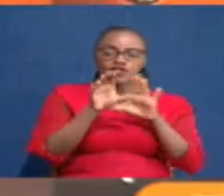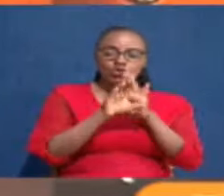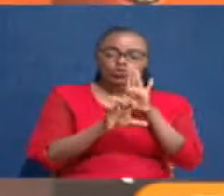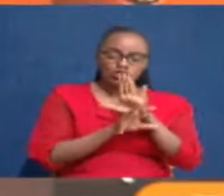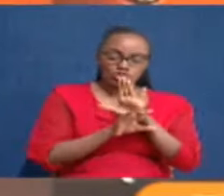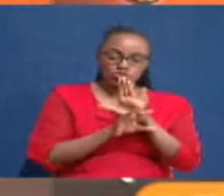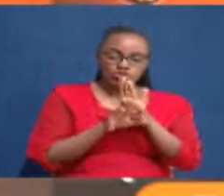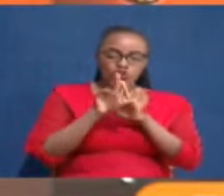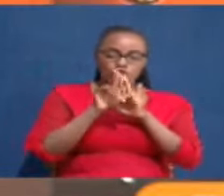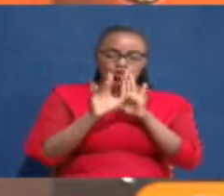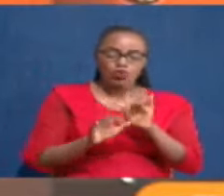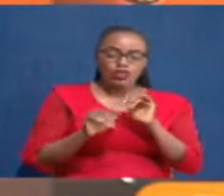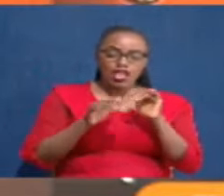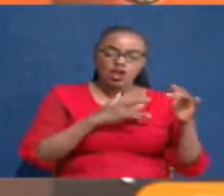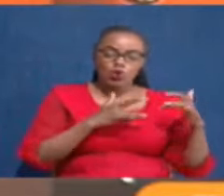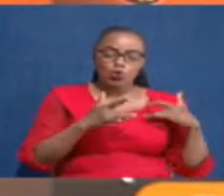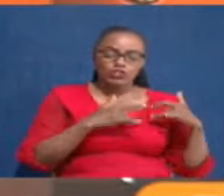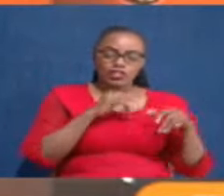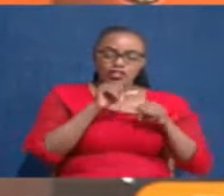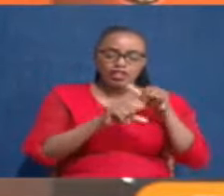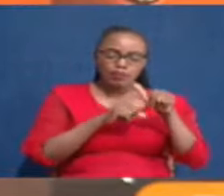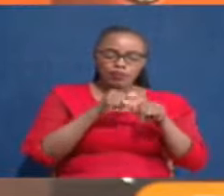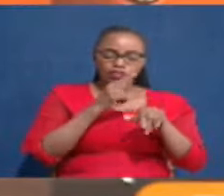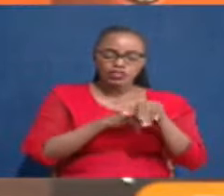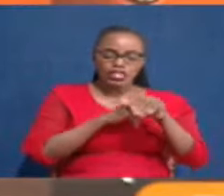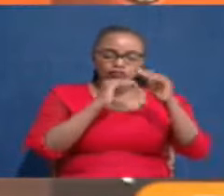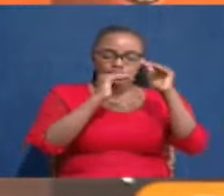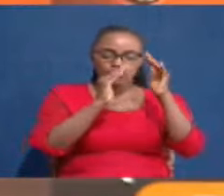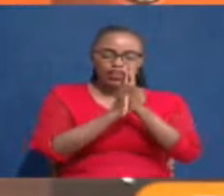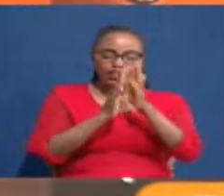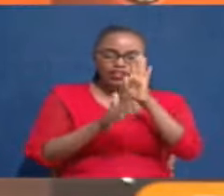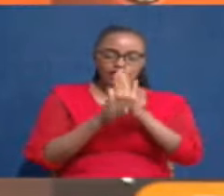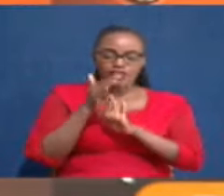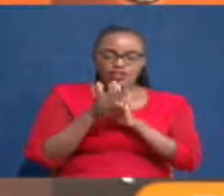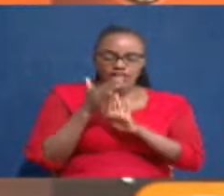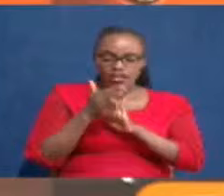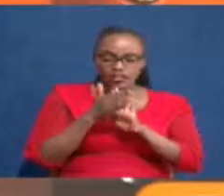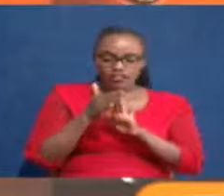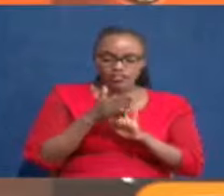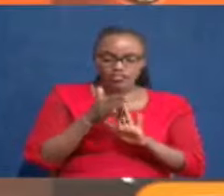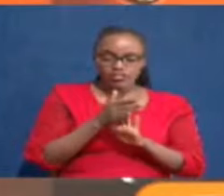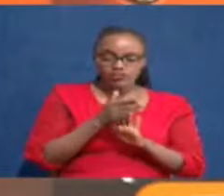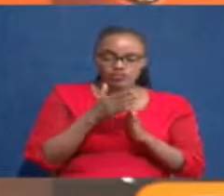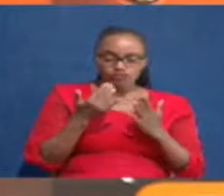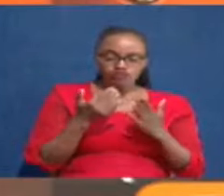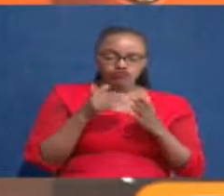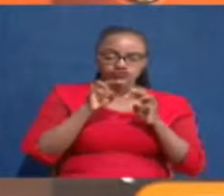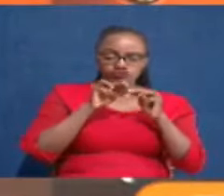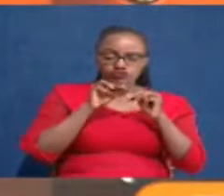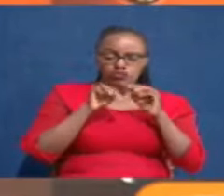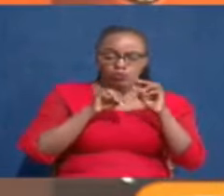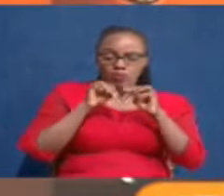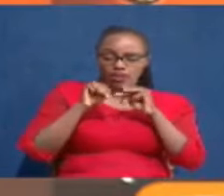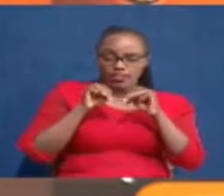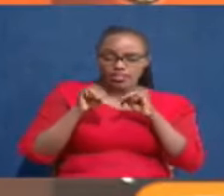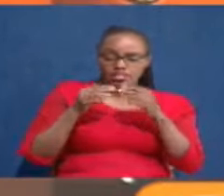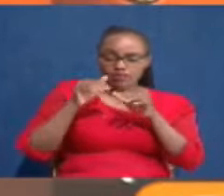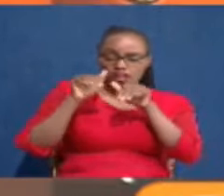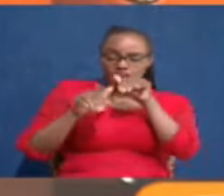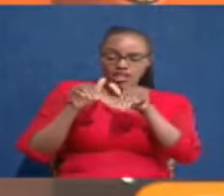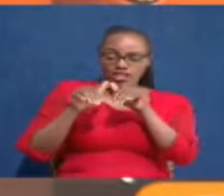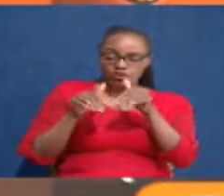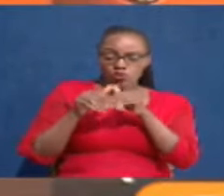lawyers, concerned about the time lag, as well as the urgency to constitute an electoral management body, went to